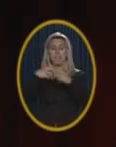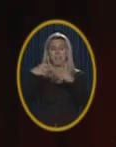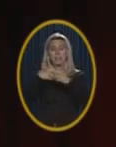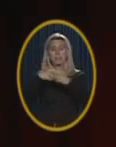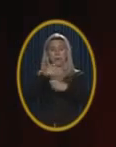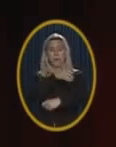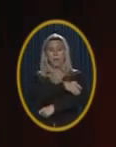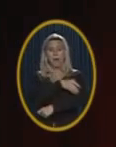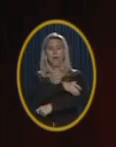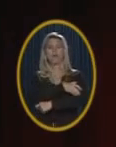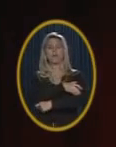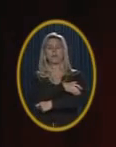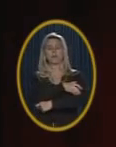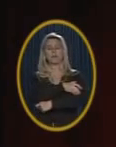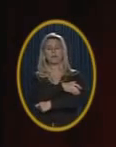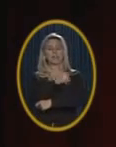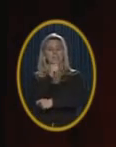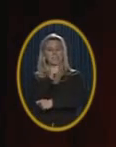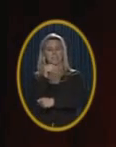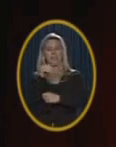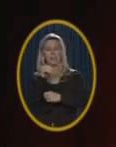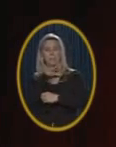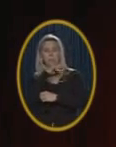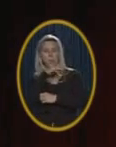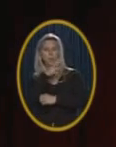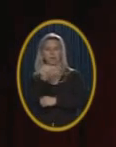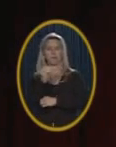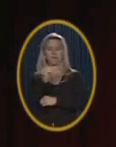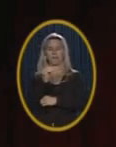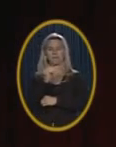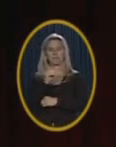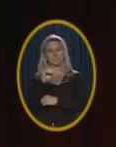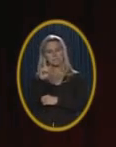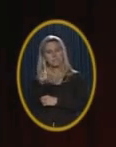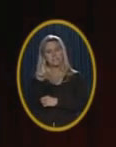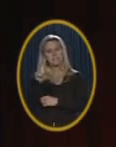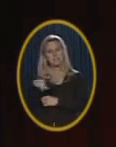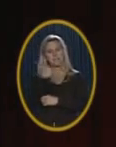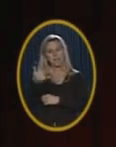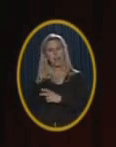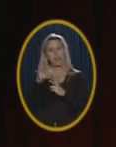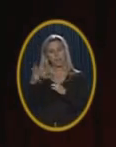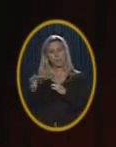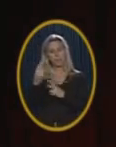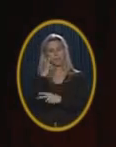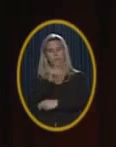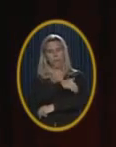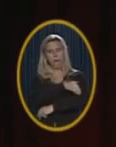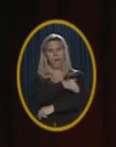that's non-alternative and non-polluting. We aren't, because nobody can think past,